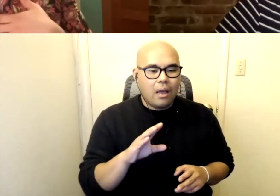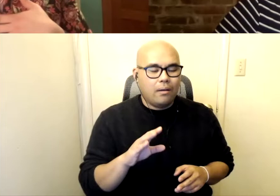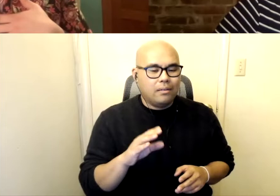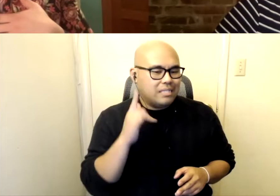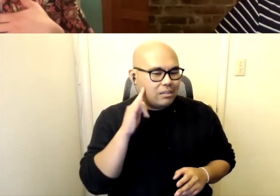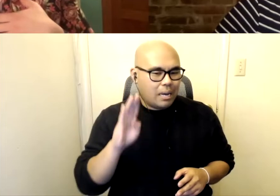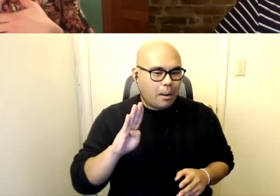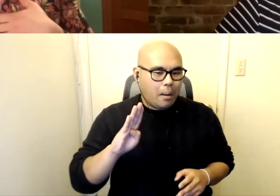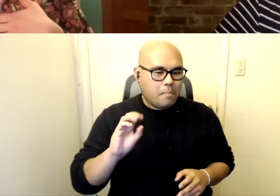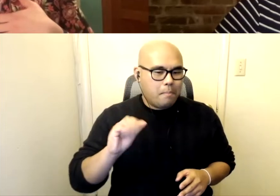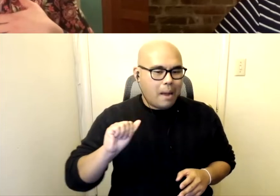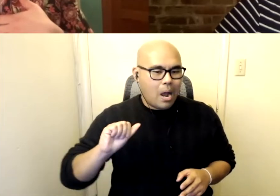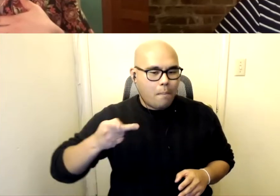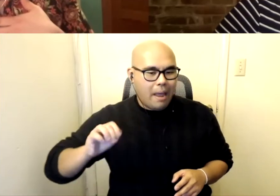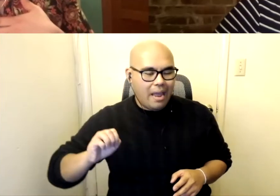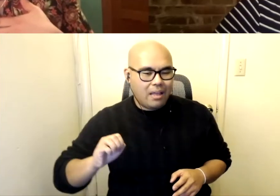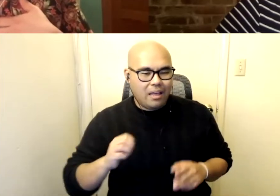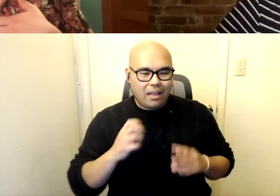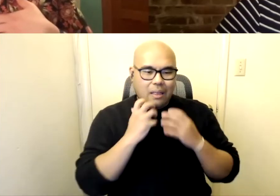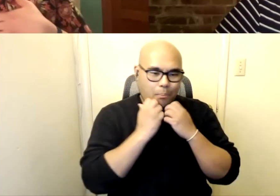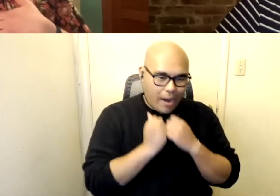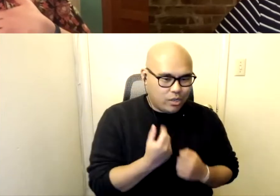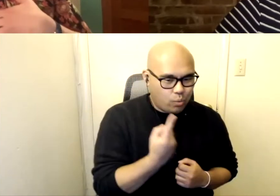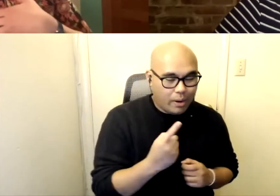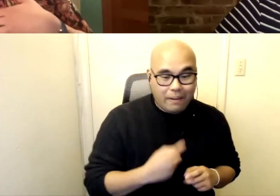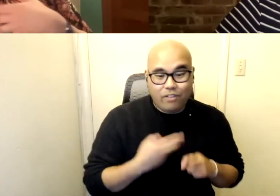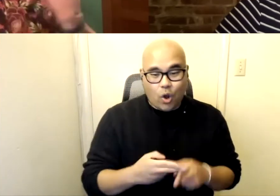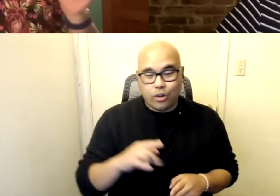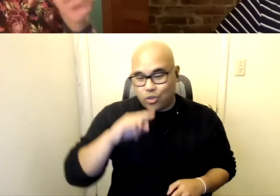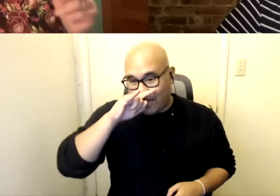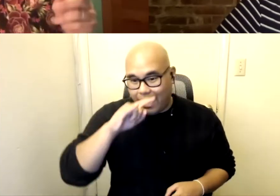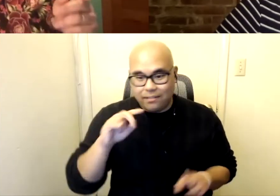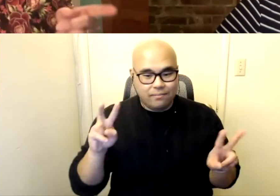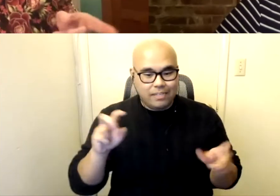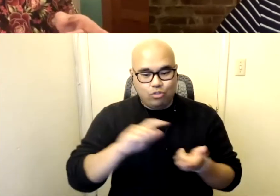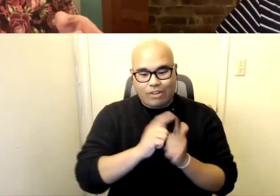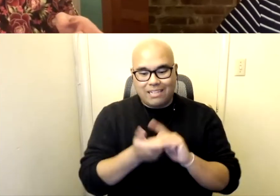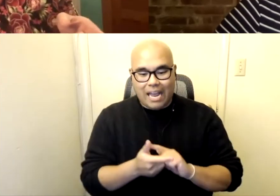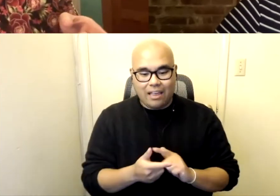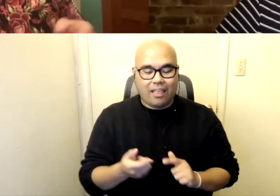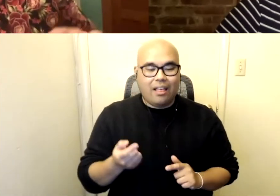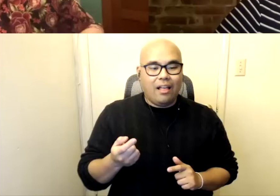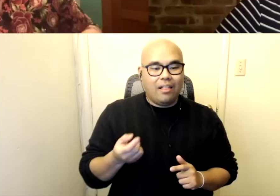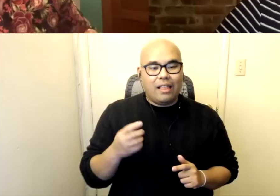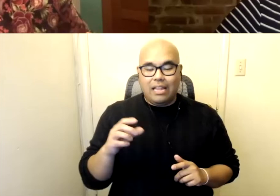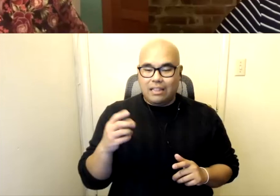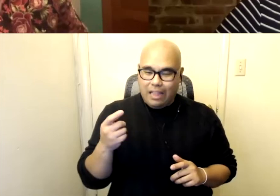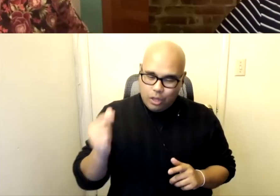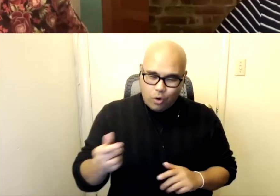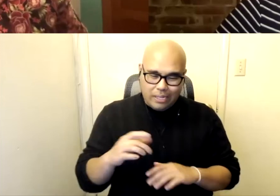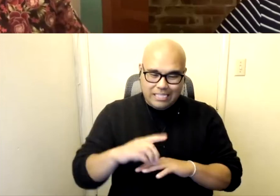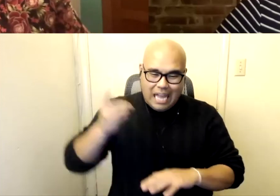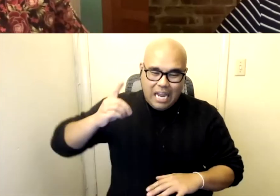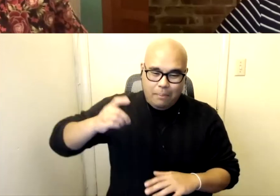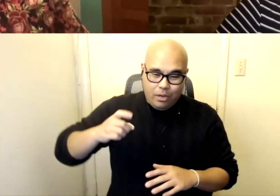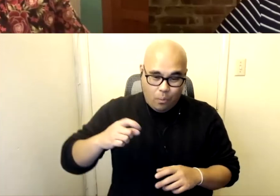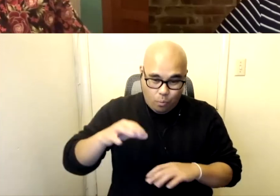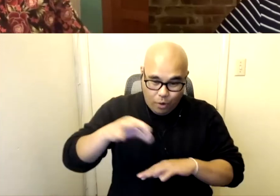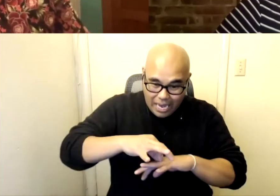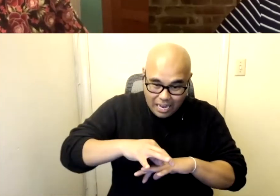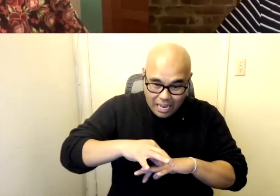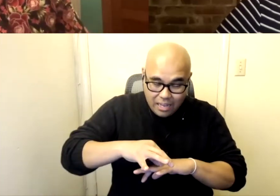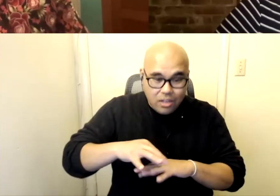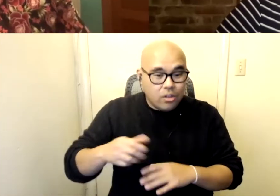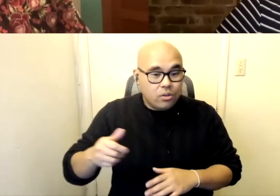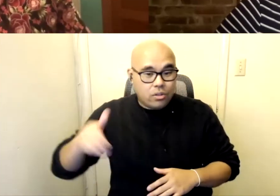your kid like little diamond ring or something, then the gods would know that something valuable was there and they could